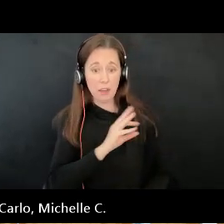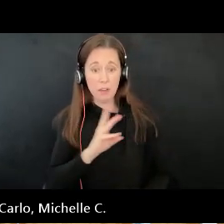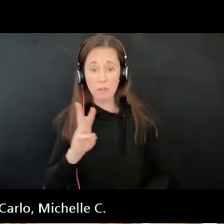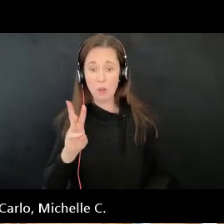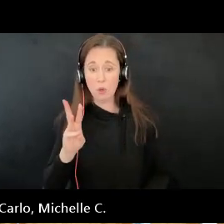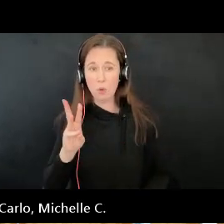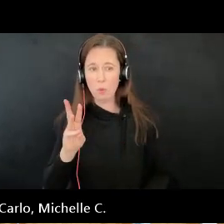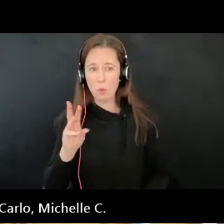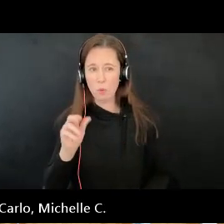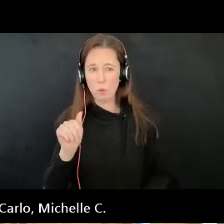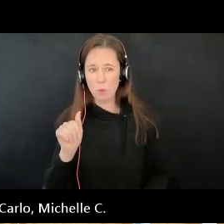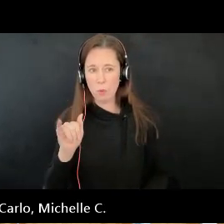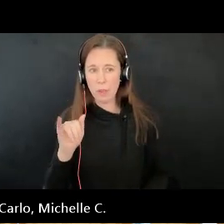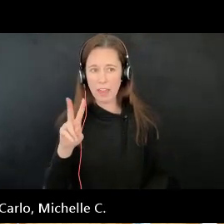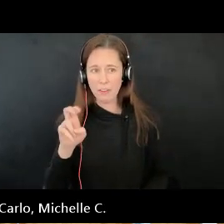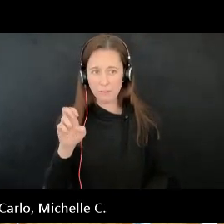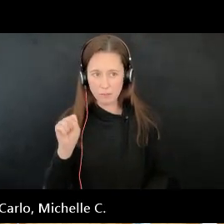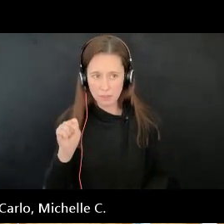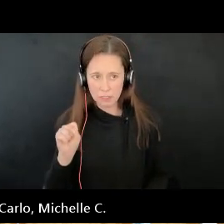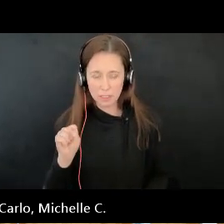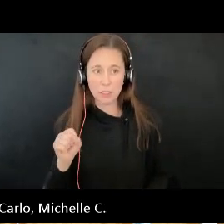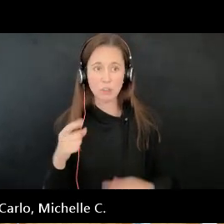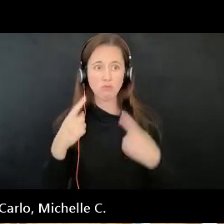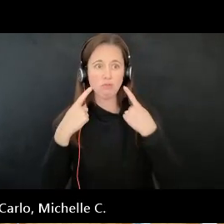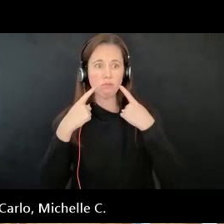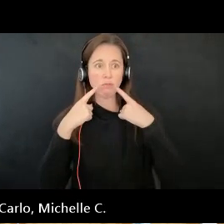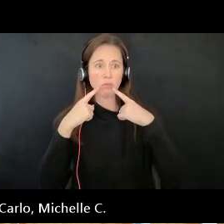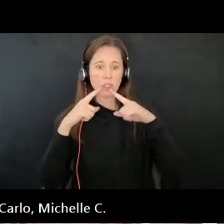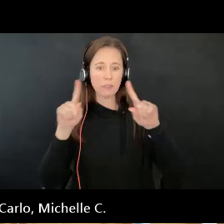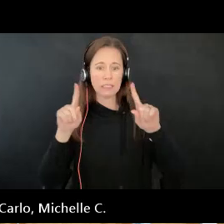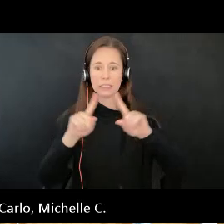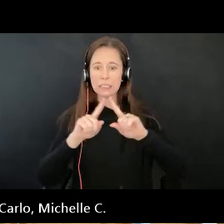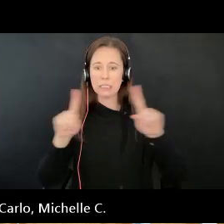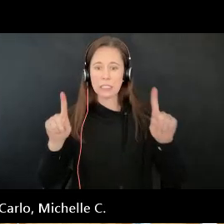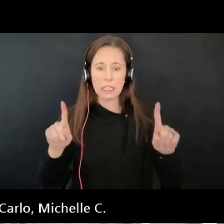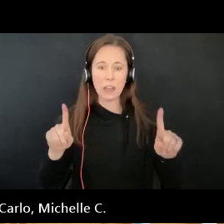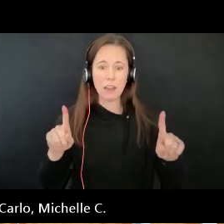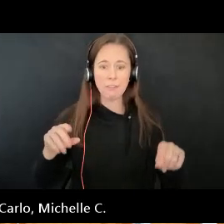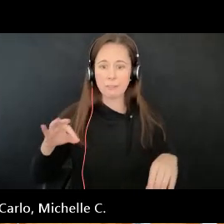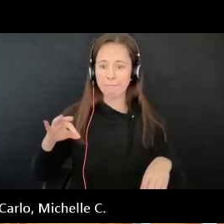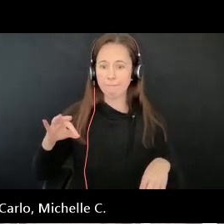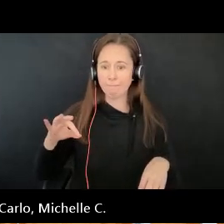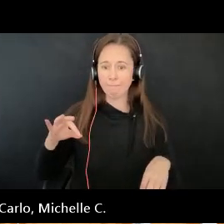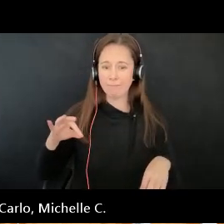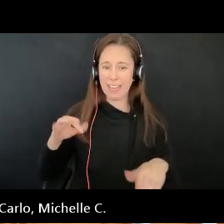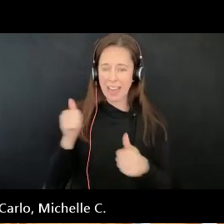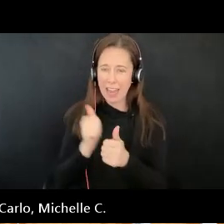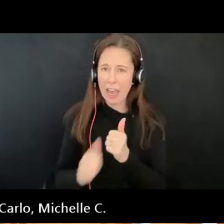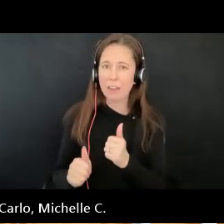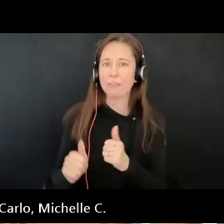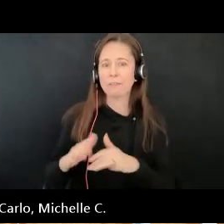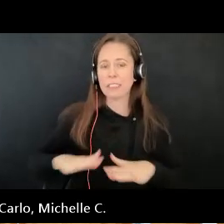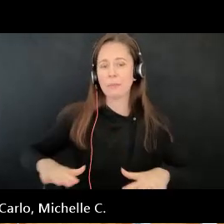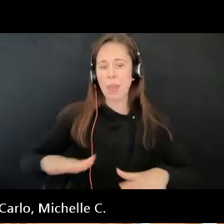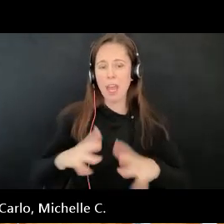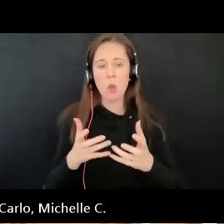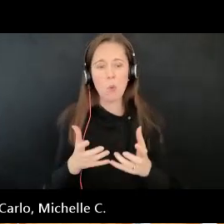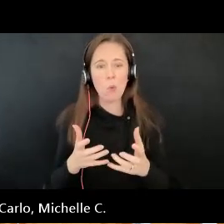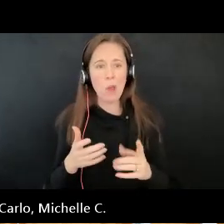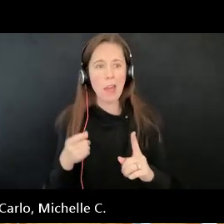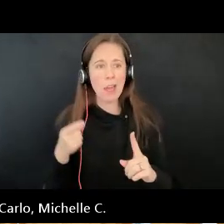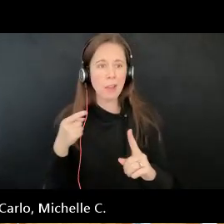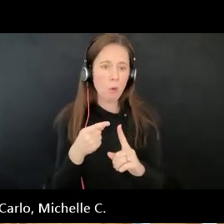working to achieve our values in every space. I created this student swim cap initiative, and you'll